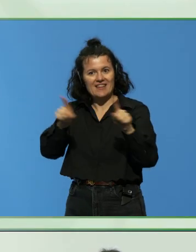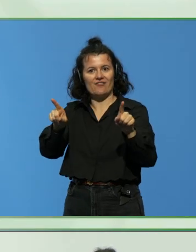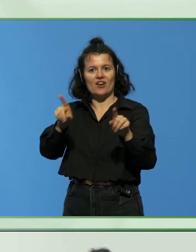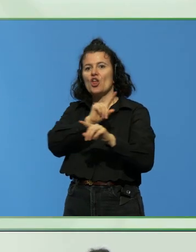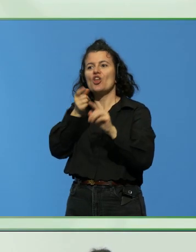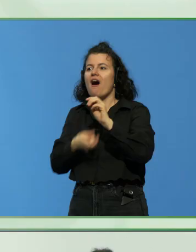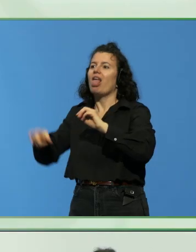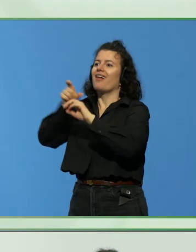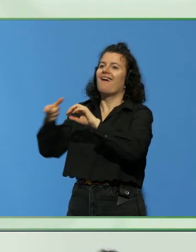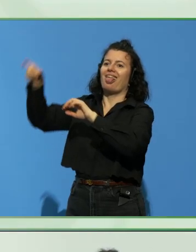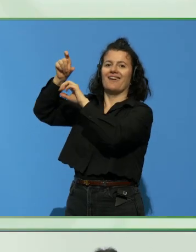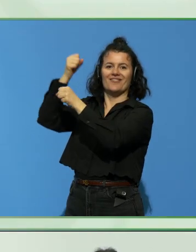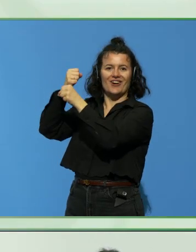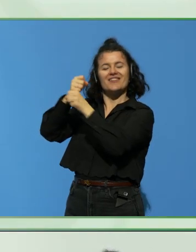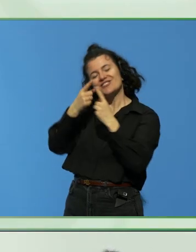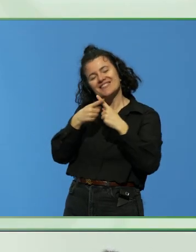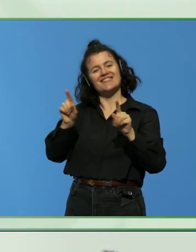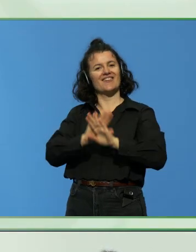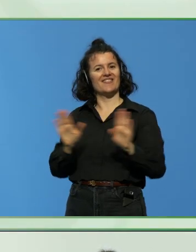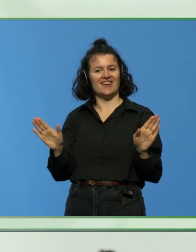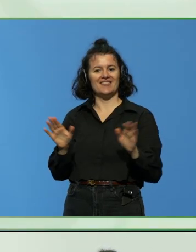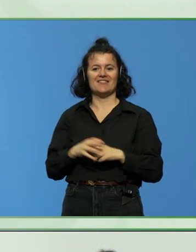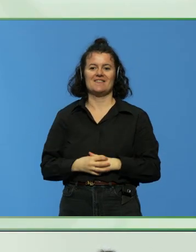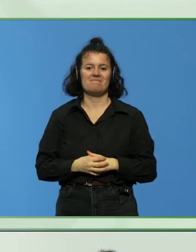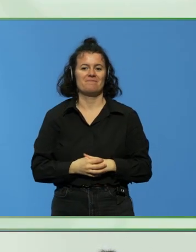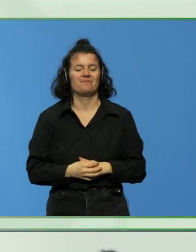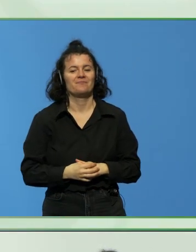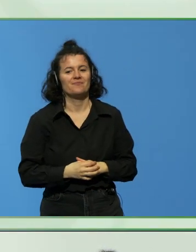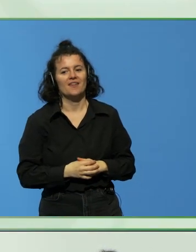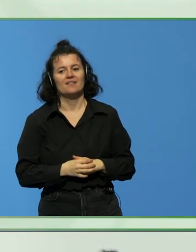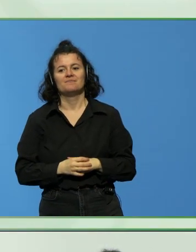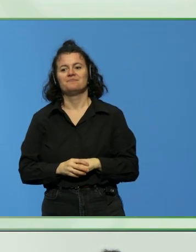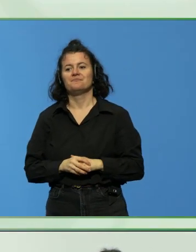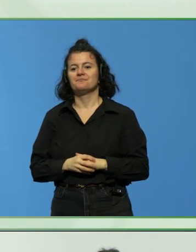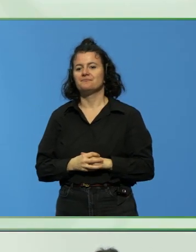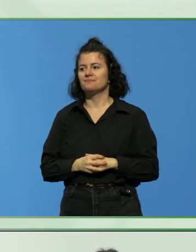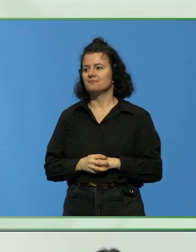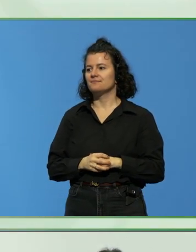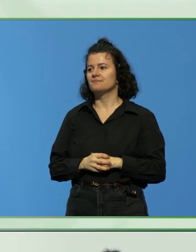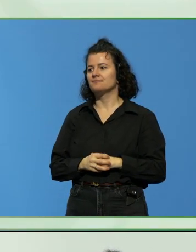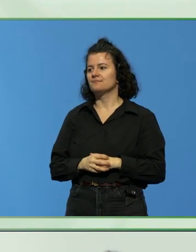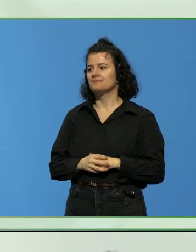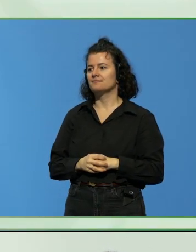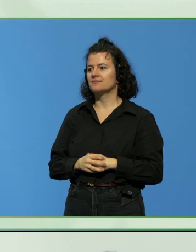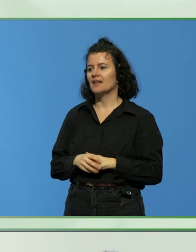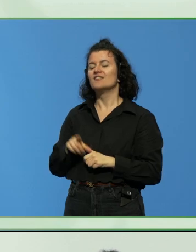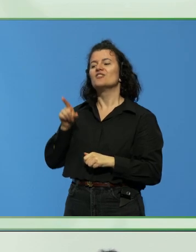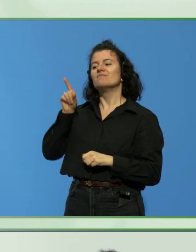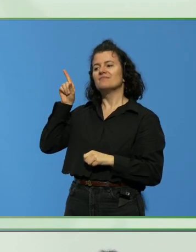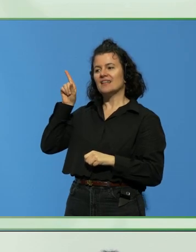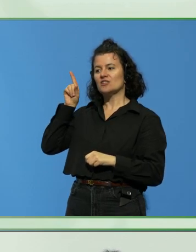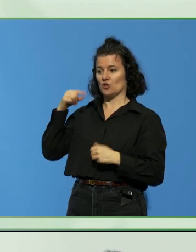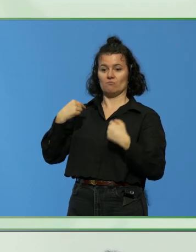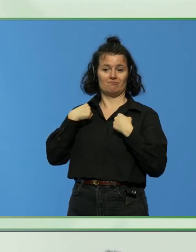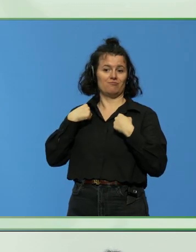TwitchCon Europe is used internationally as a practical reference for large-scale events,